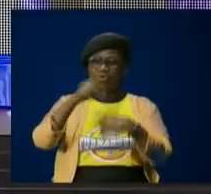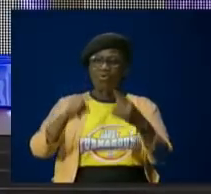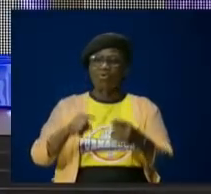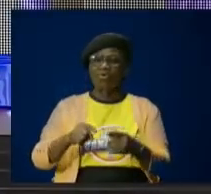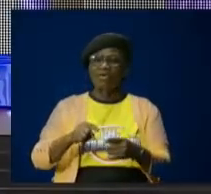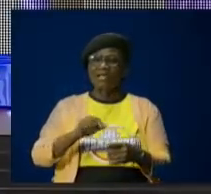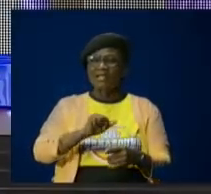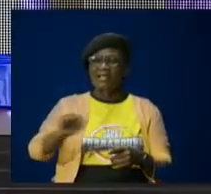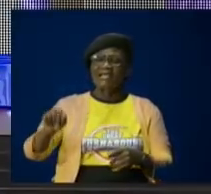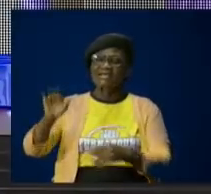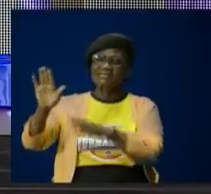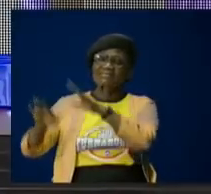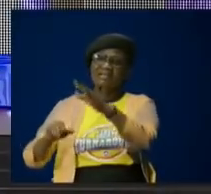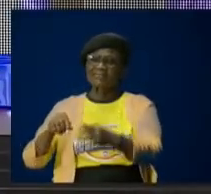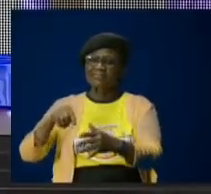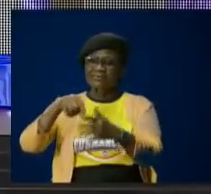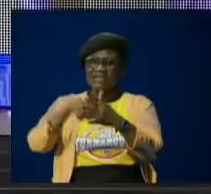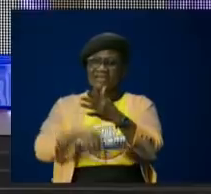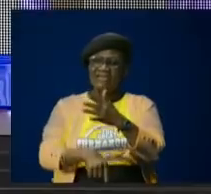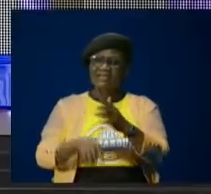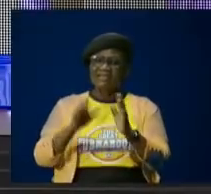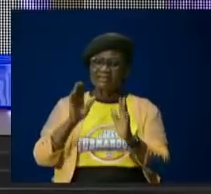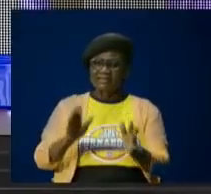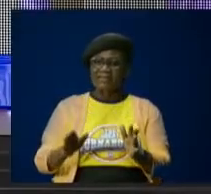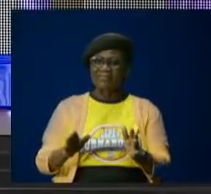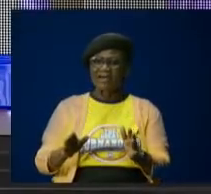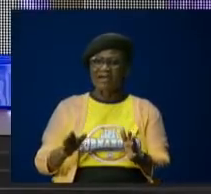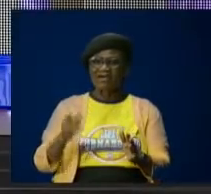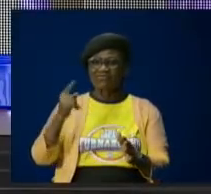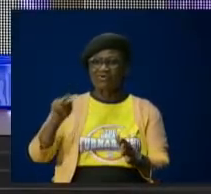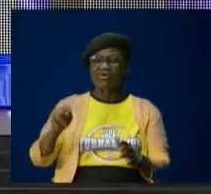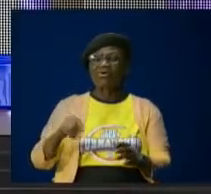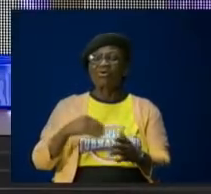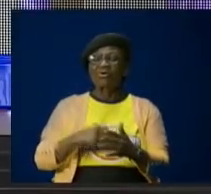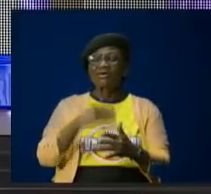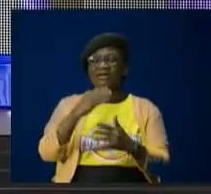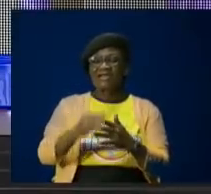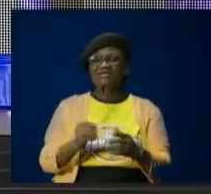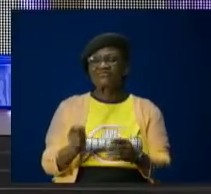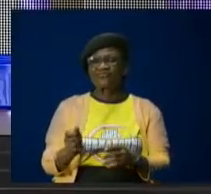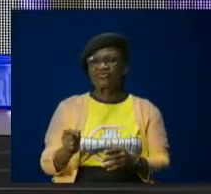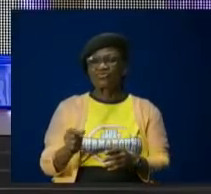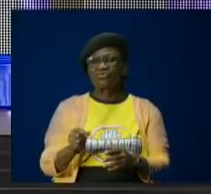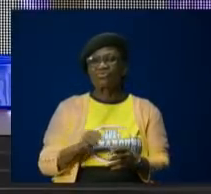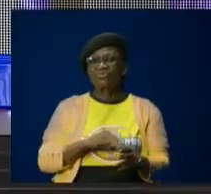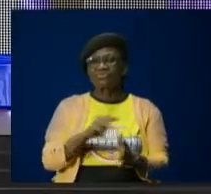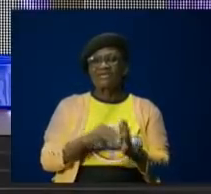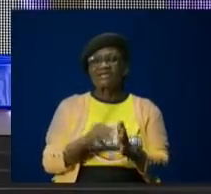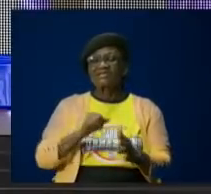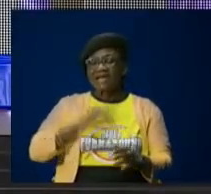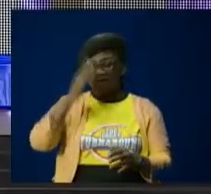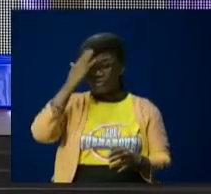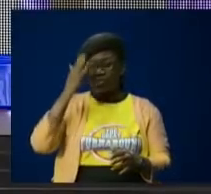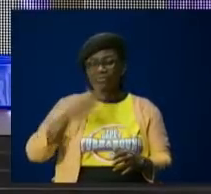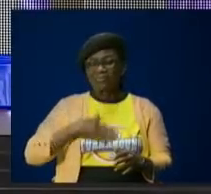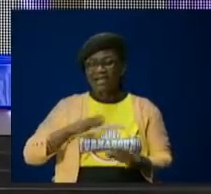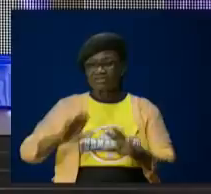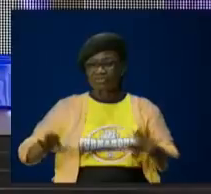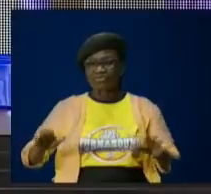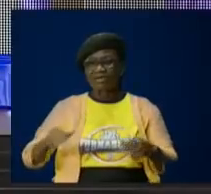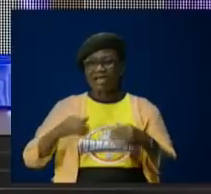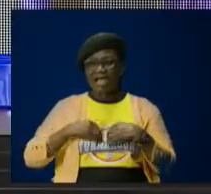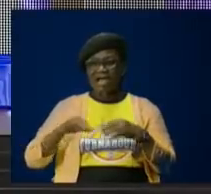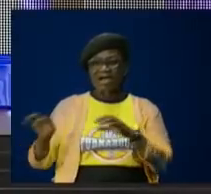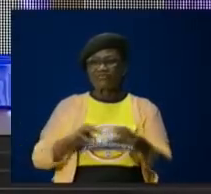for the next few minutes. I know my children have done a great job, and they've done it